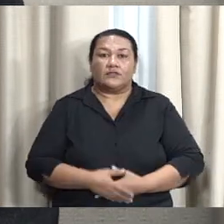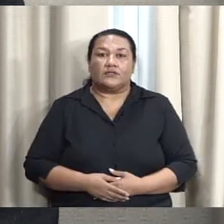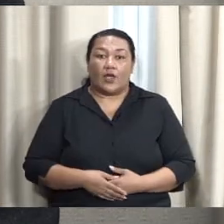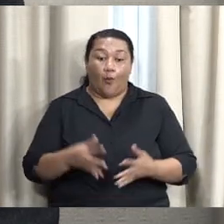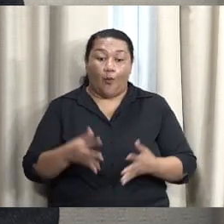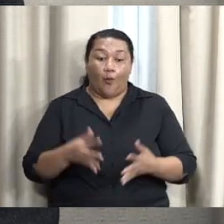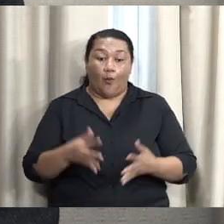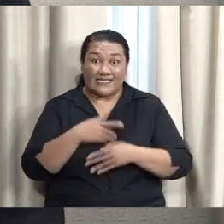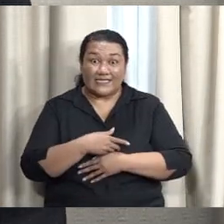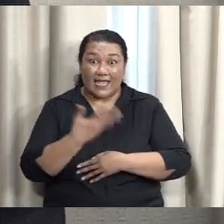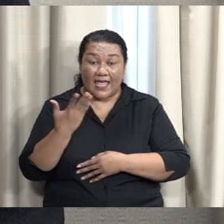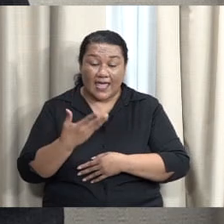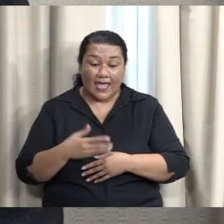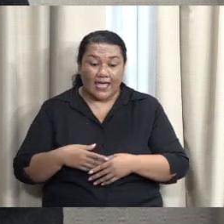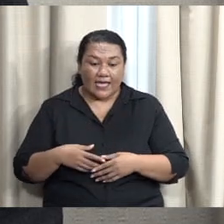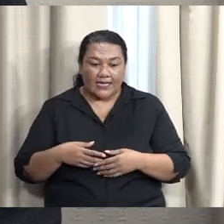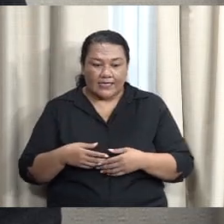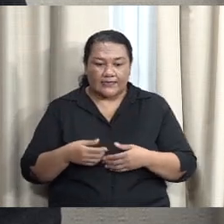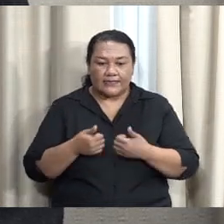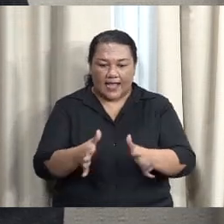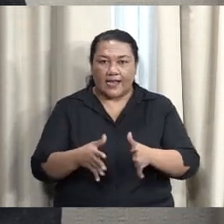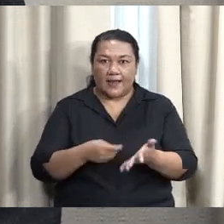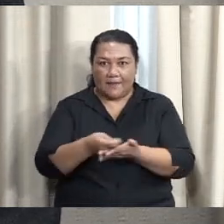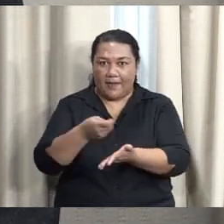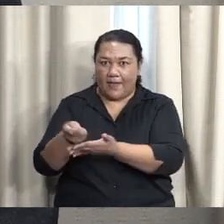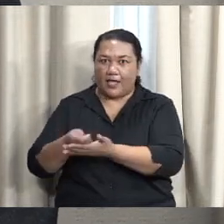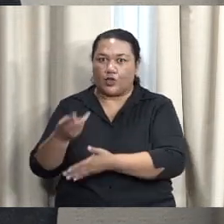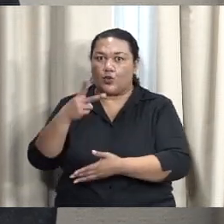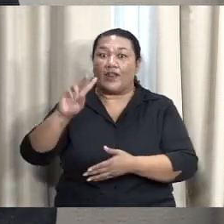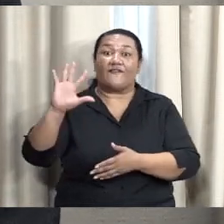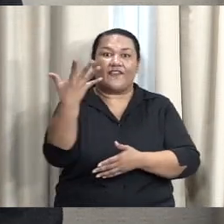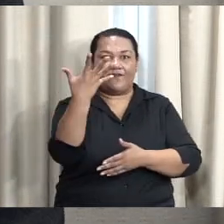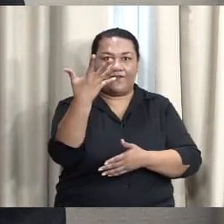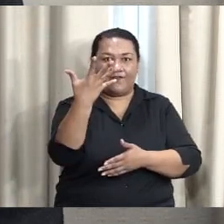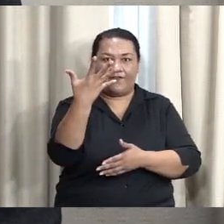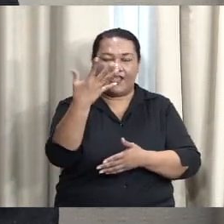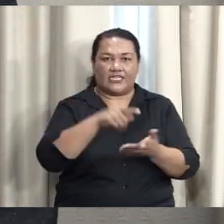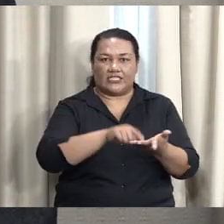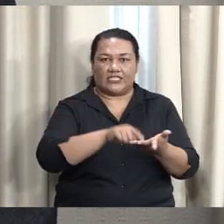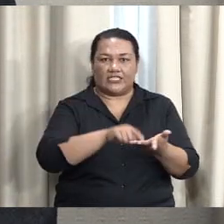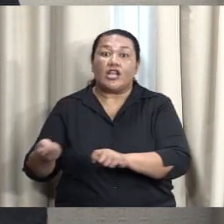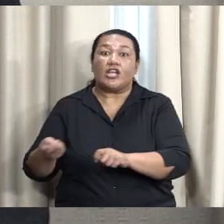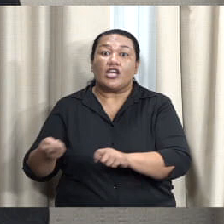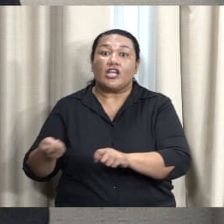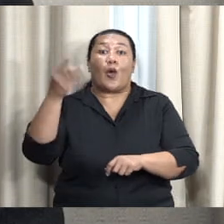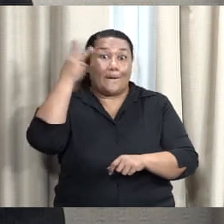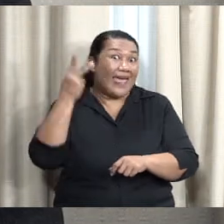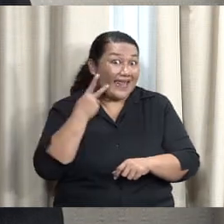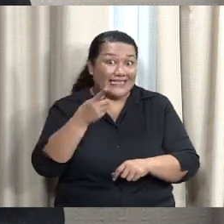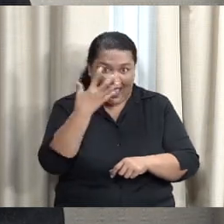Wednesday, 25th January, 2023, so that parents have ample